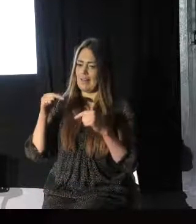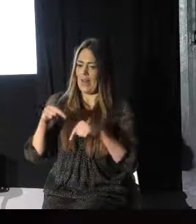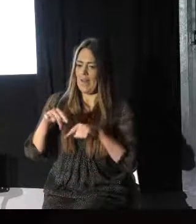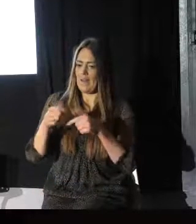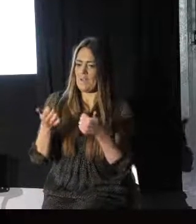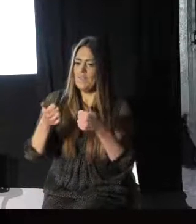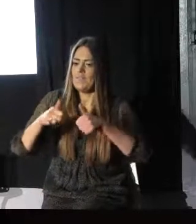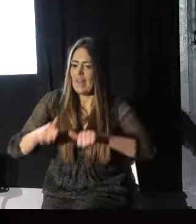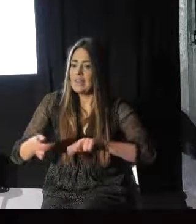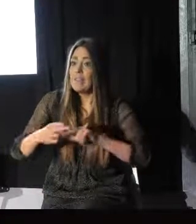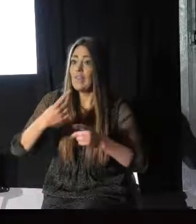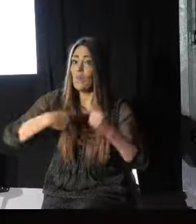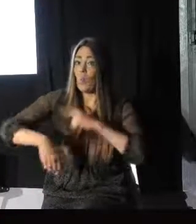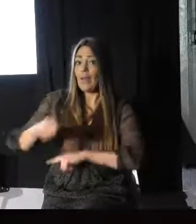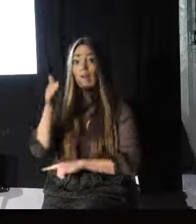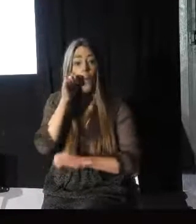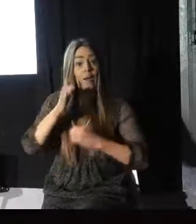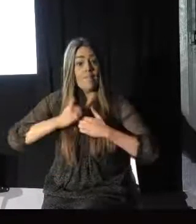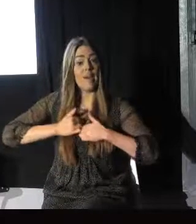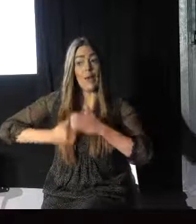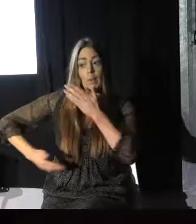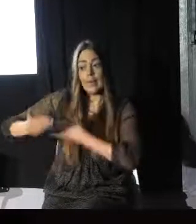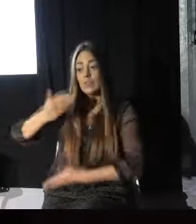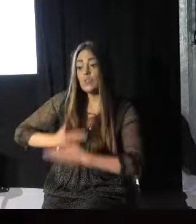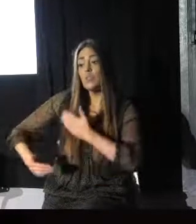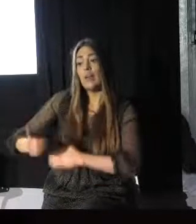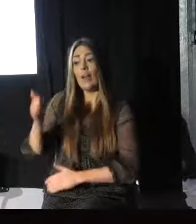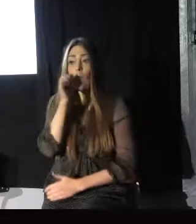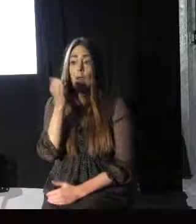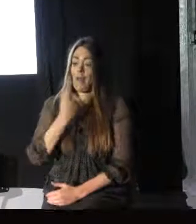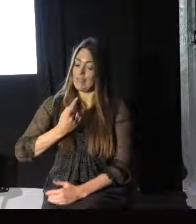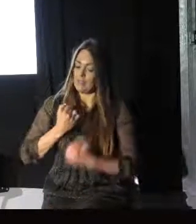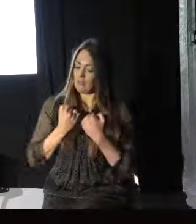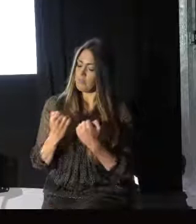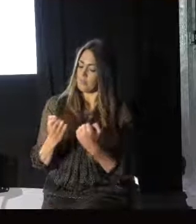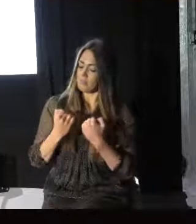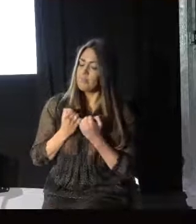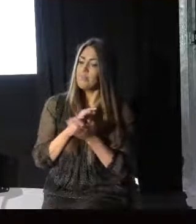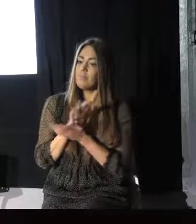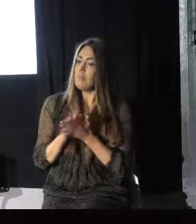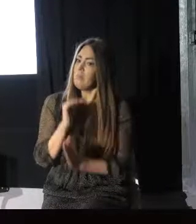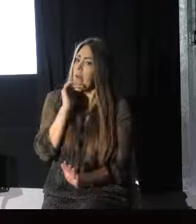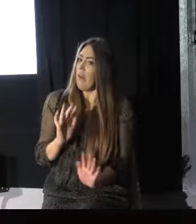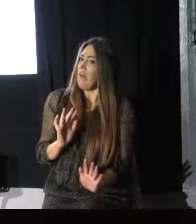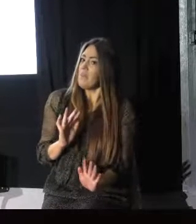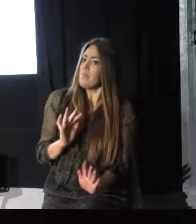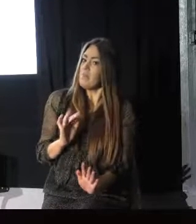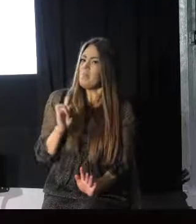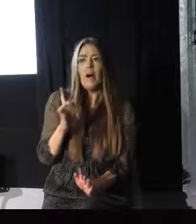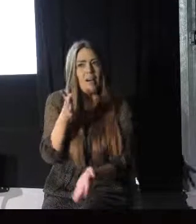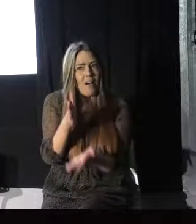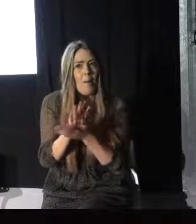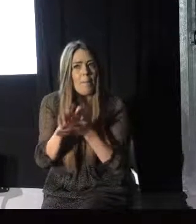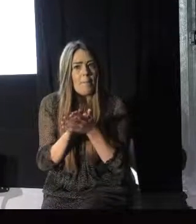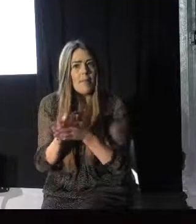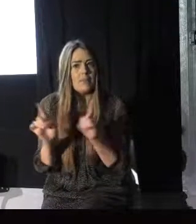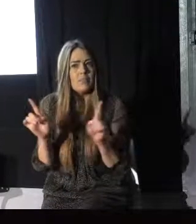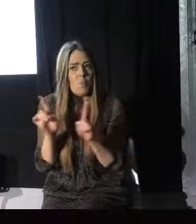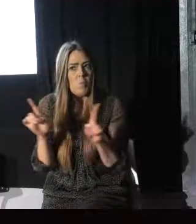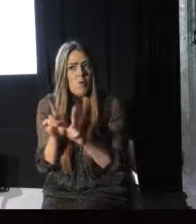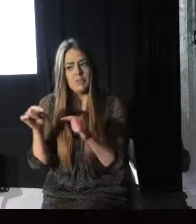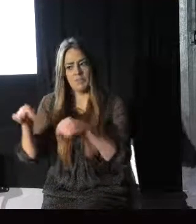are aware of our histories, aware of ourselves, if we're reflexive, then that's enough. But in reality, what that's doing at Humboldt Forum